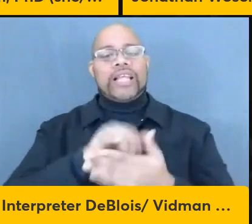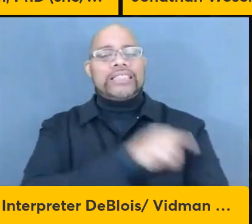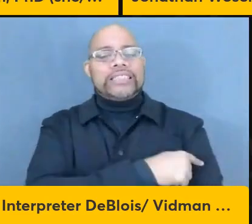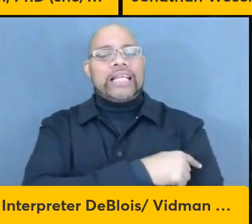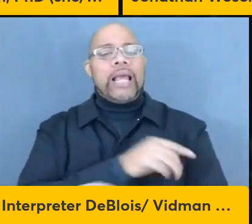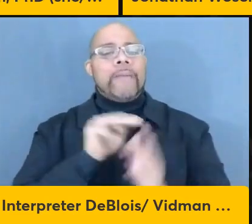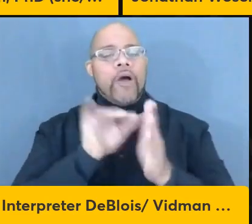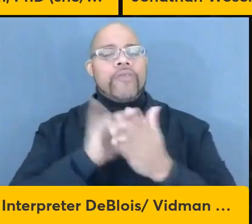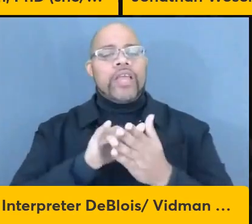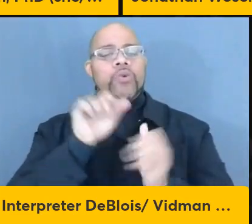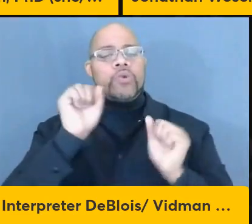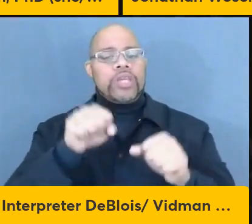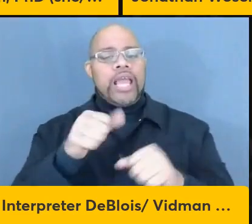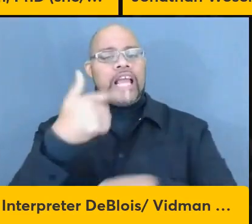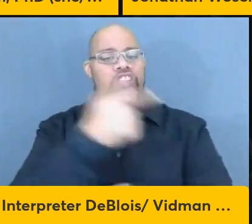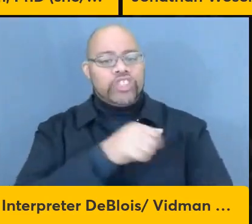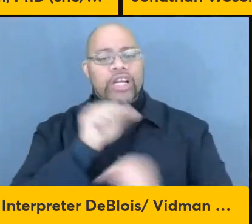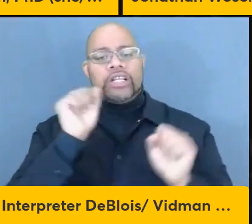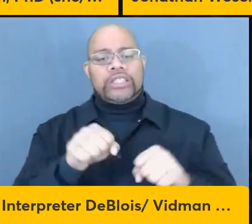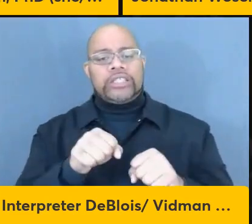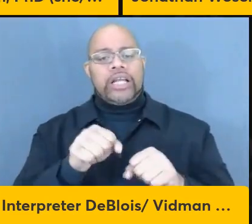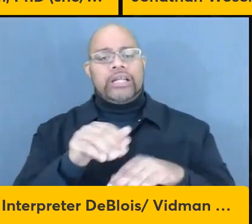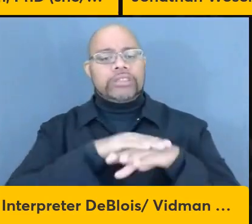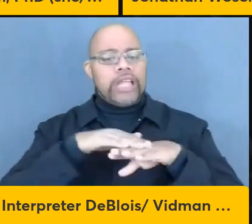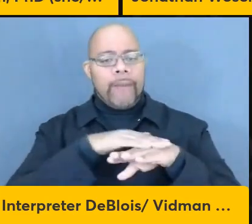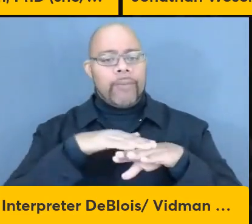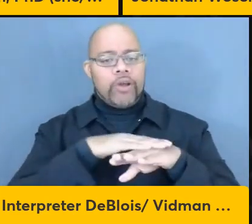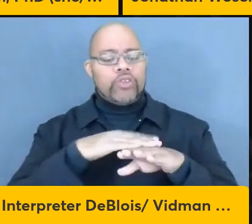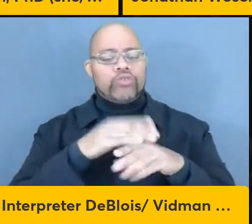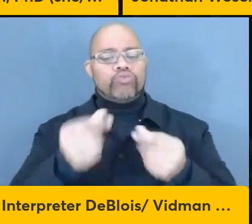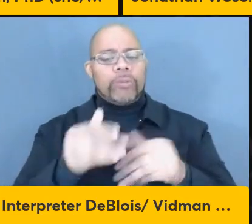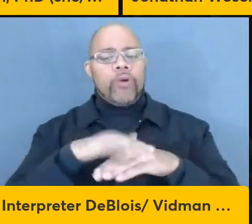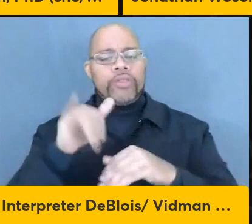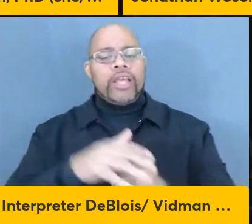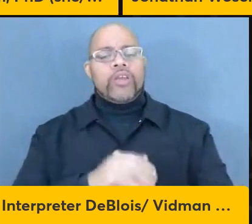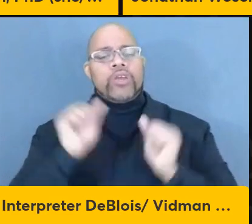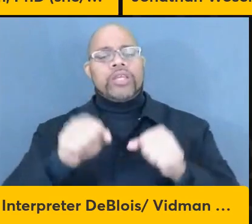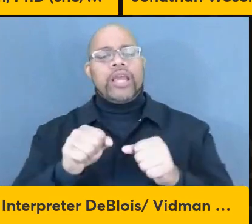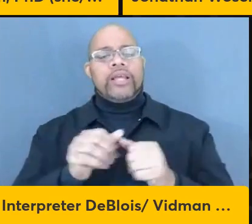are in such a way that you can inject them. You can put topical treatments on them. You